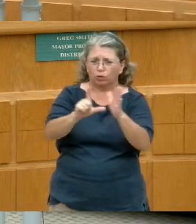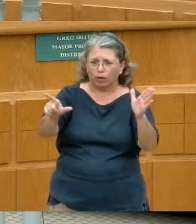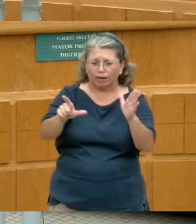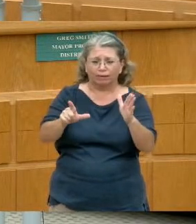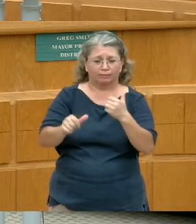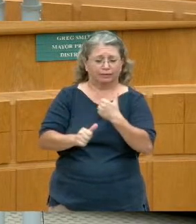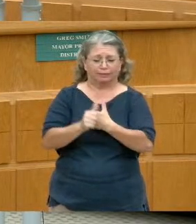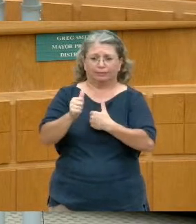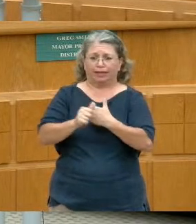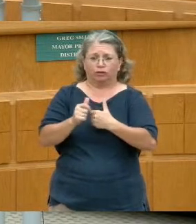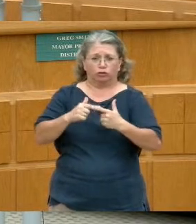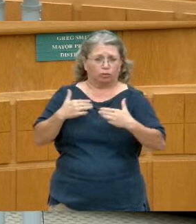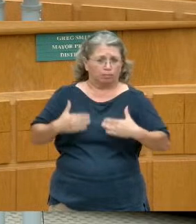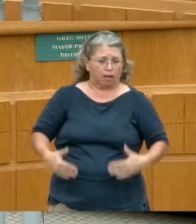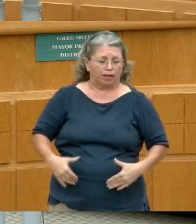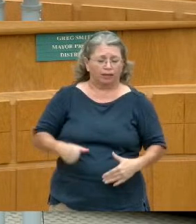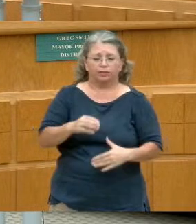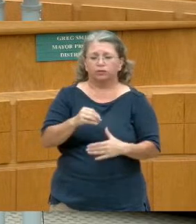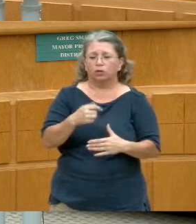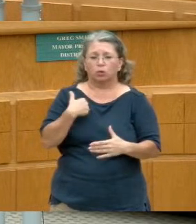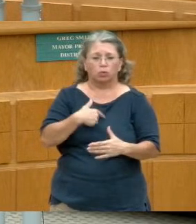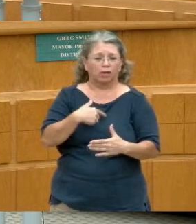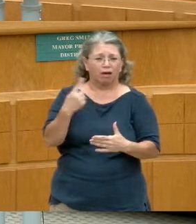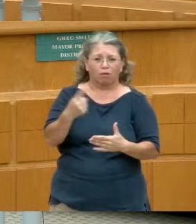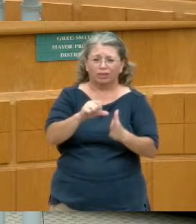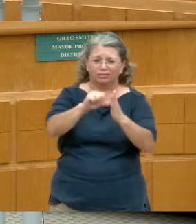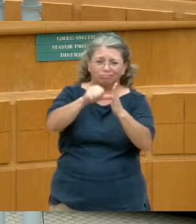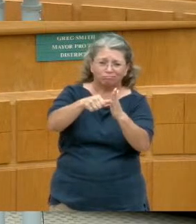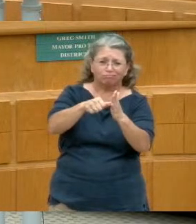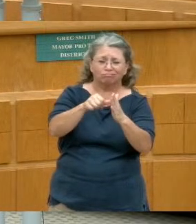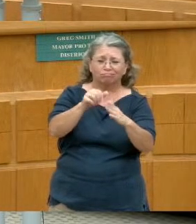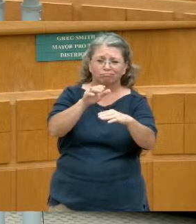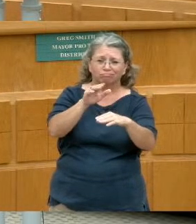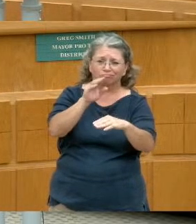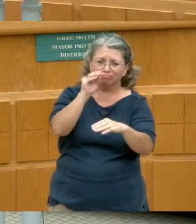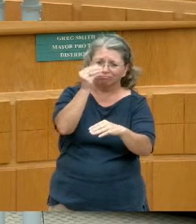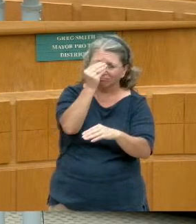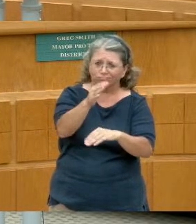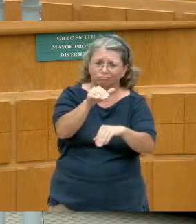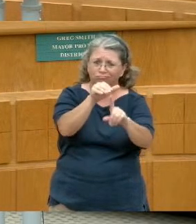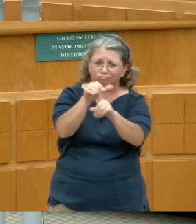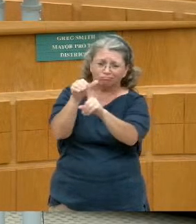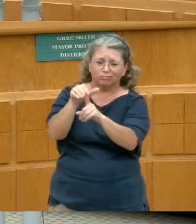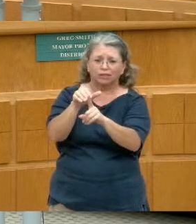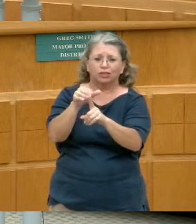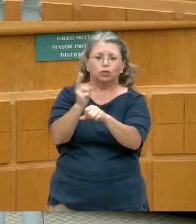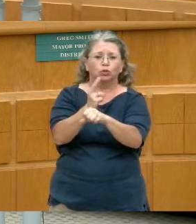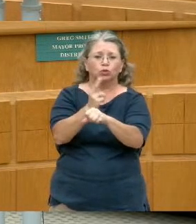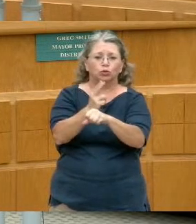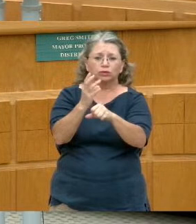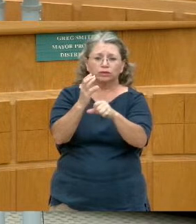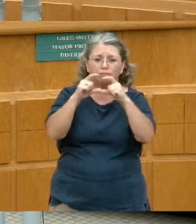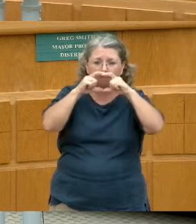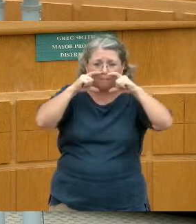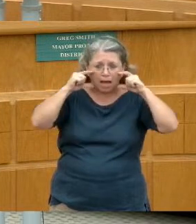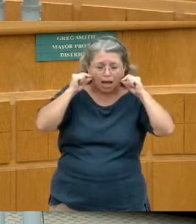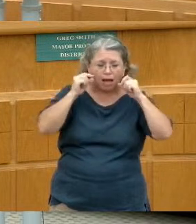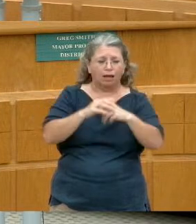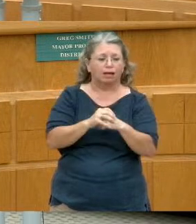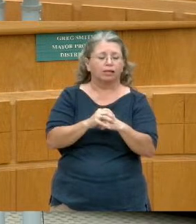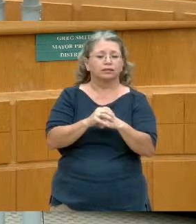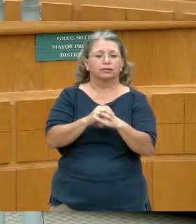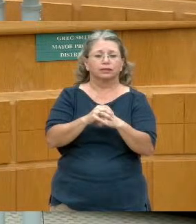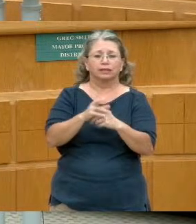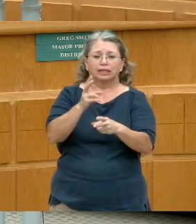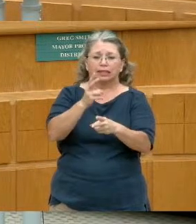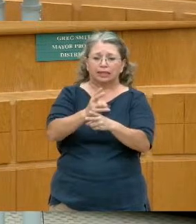about include wearing face masks when you're in public, or in large group settings, keeping your hands clean, keeping